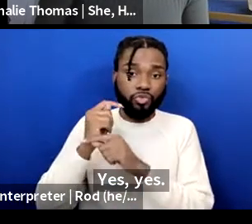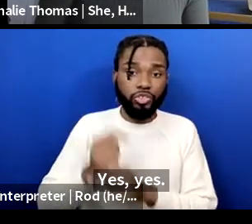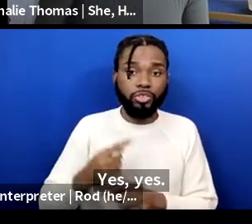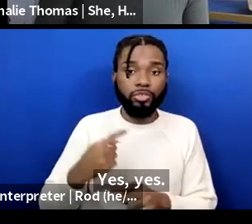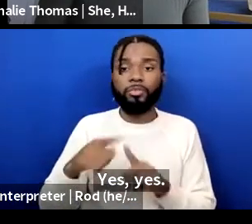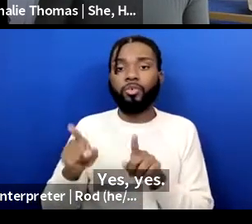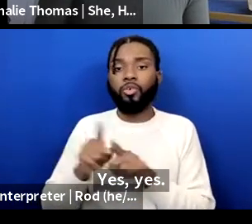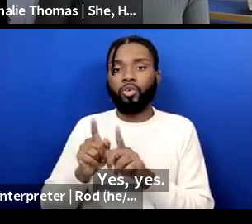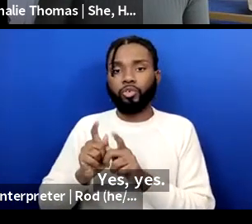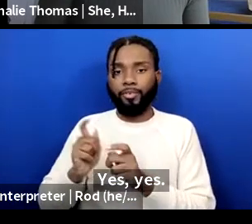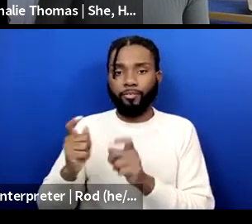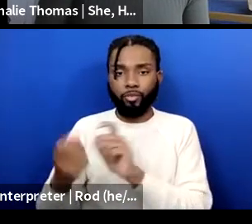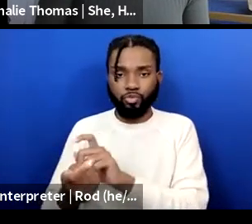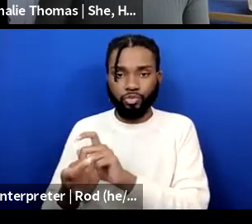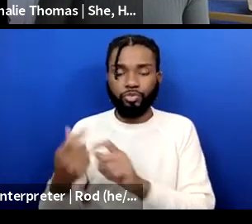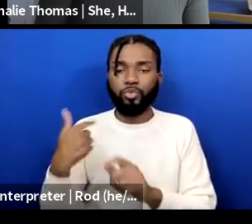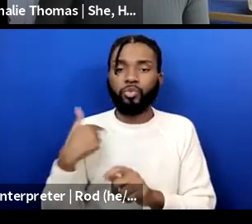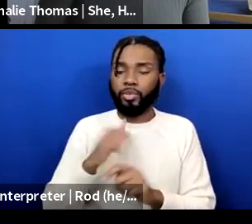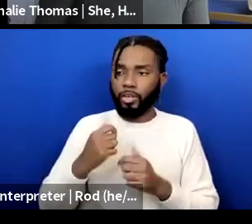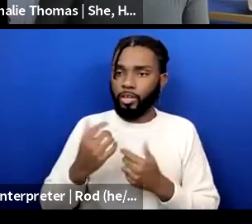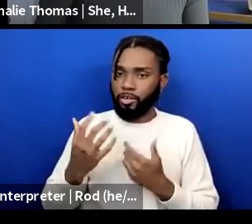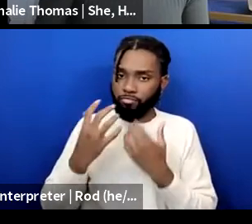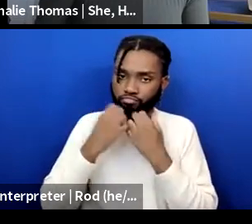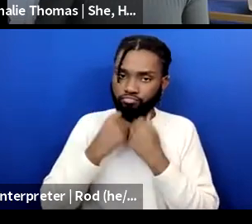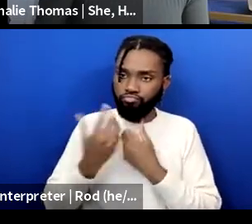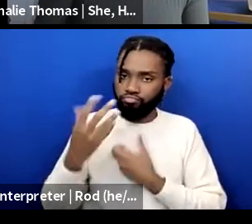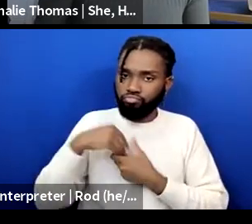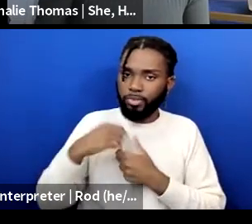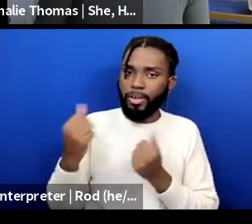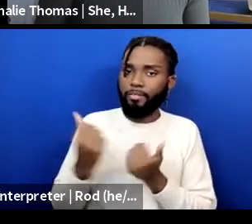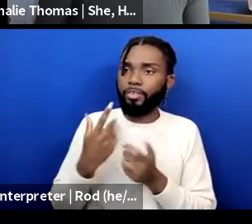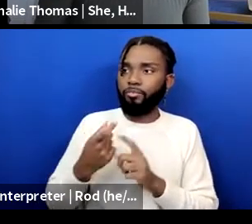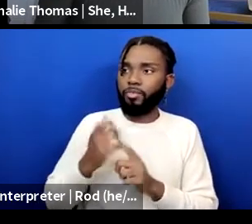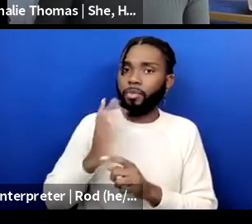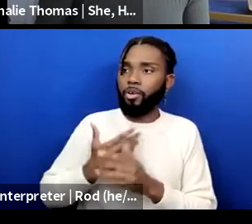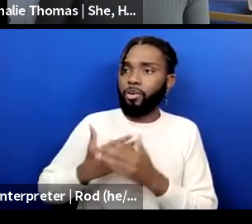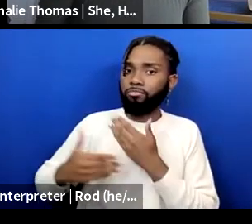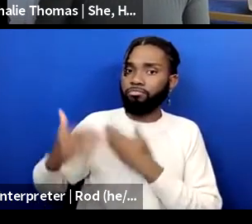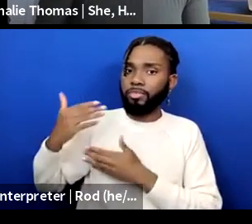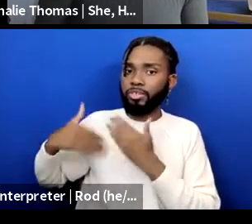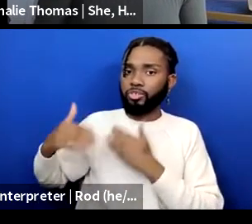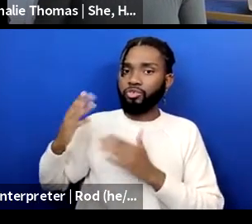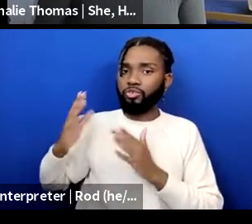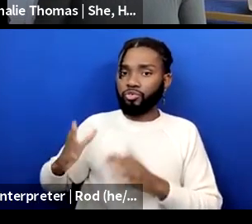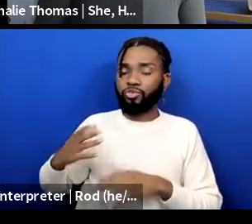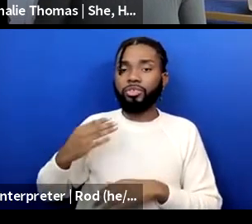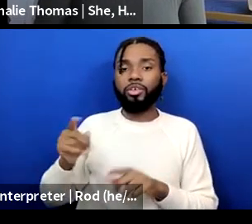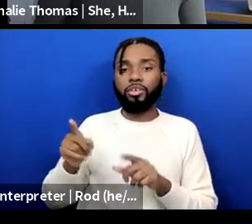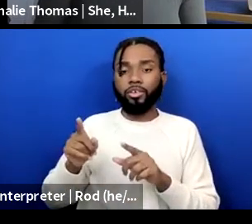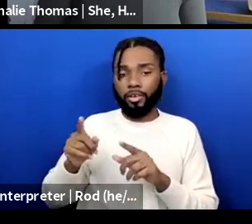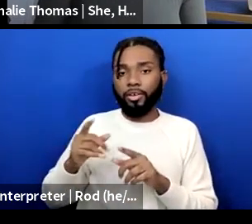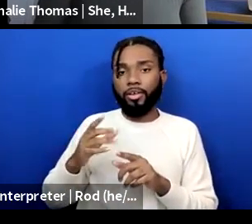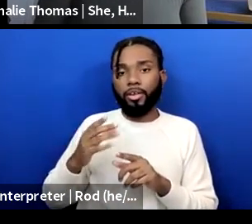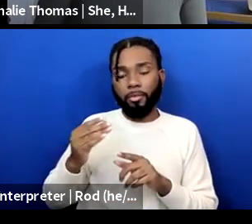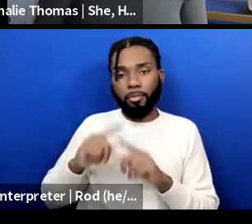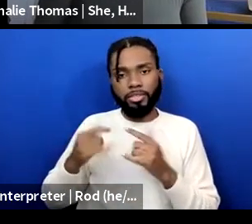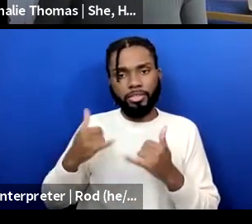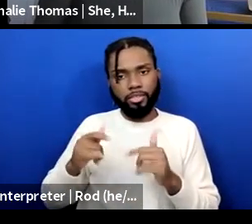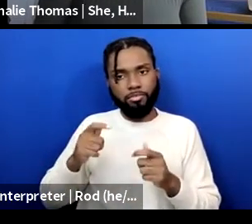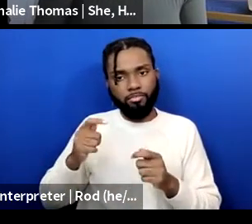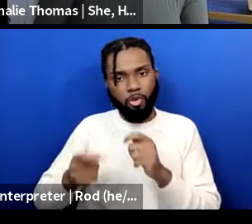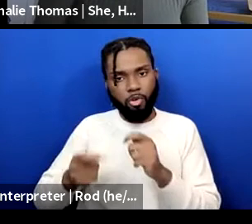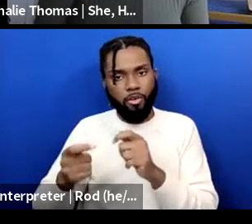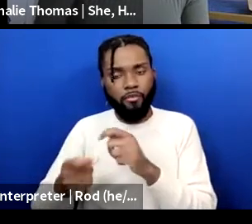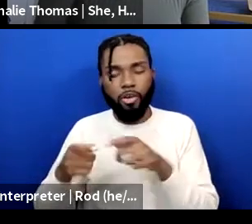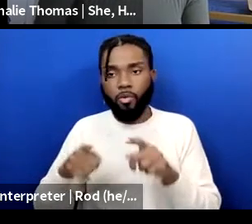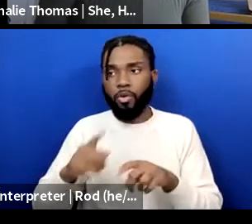hold everything from our ancestors, we can hold everything from our elders and modify as the world changes, as we change,